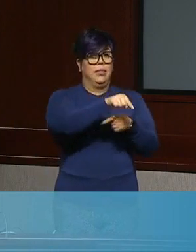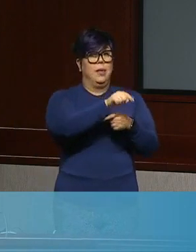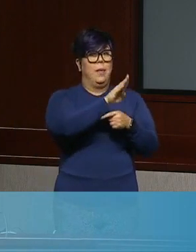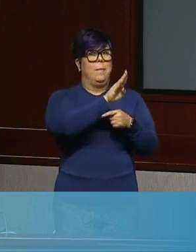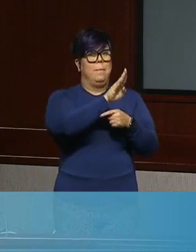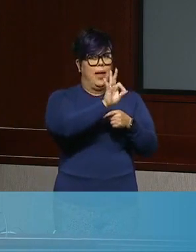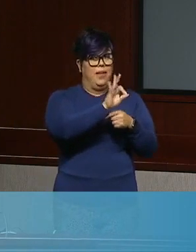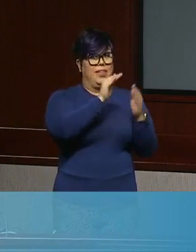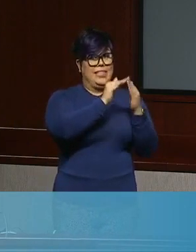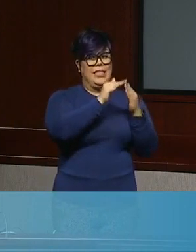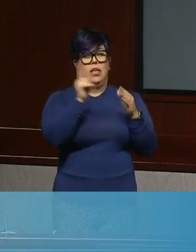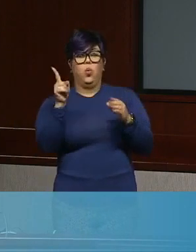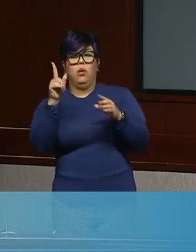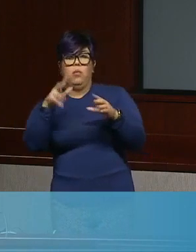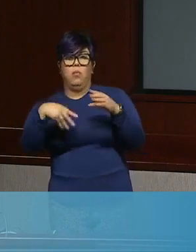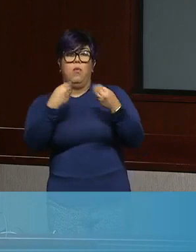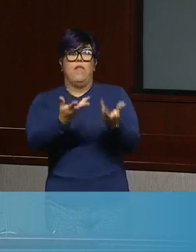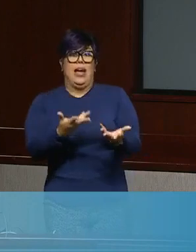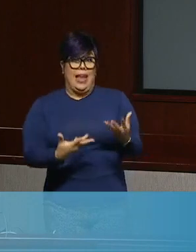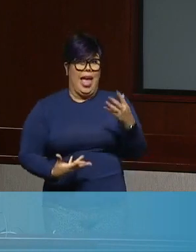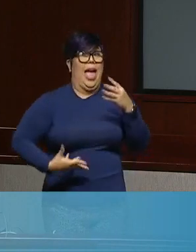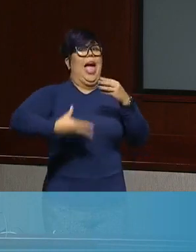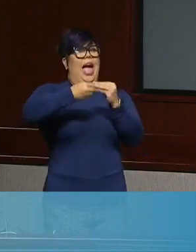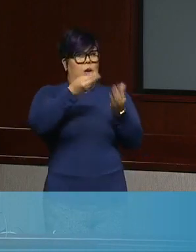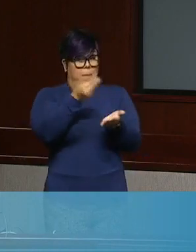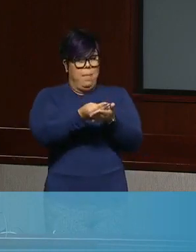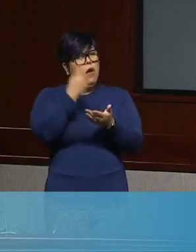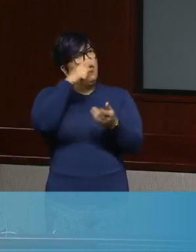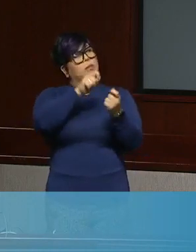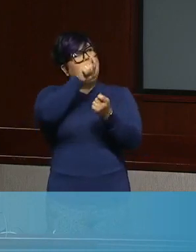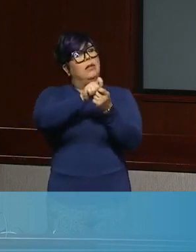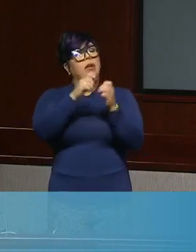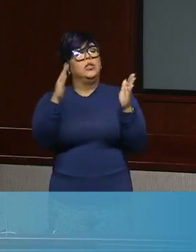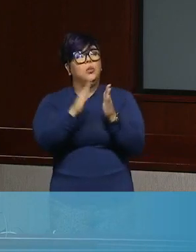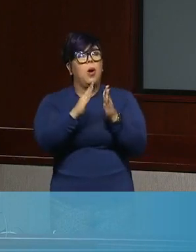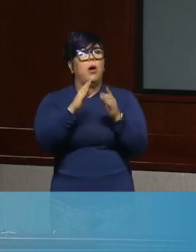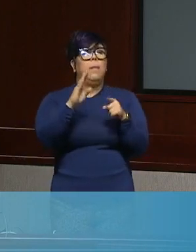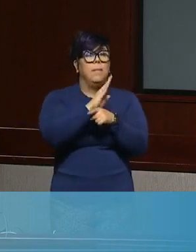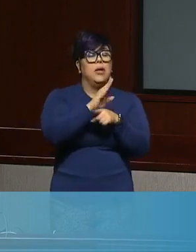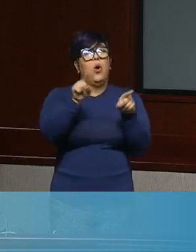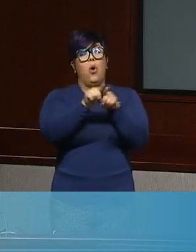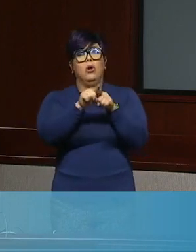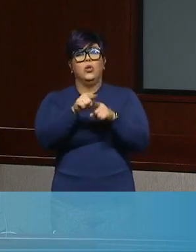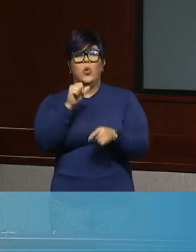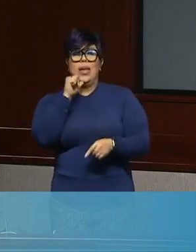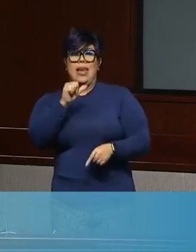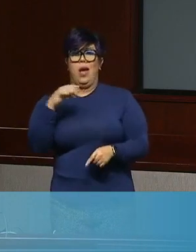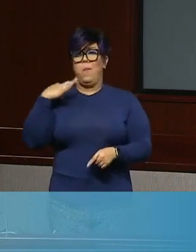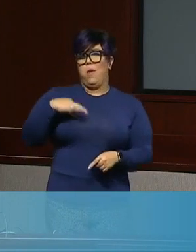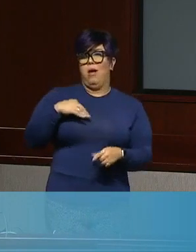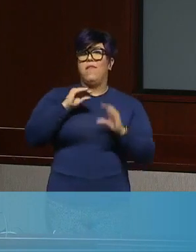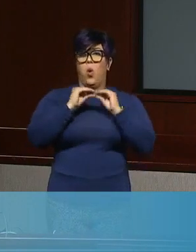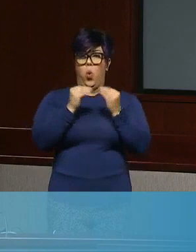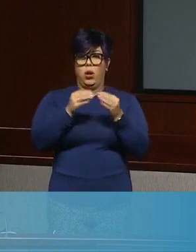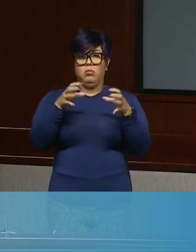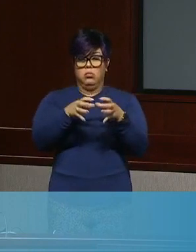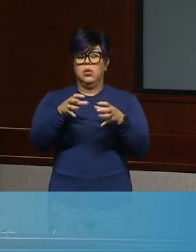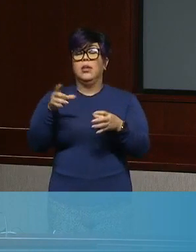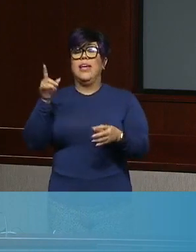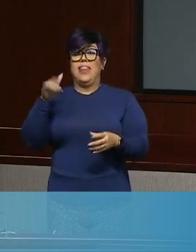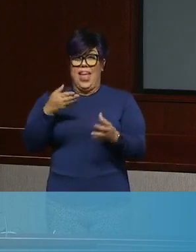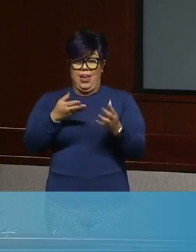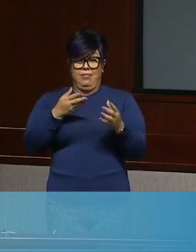million in economic assistance for small businesses and the nonprofit community that will be funded through the